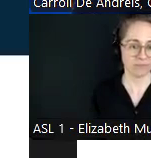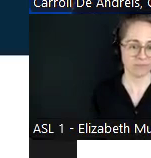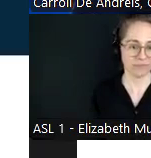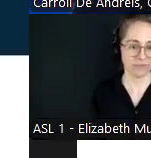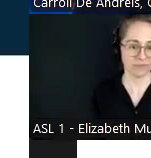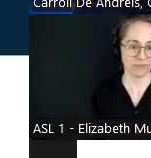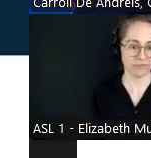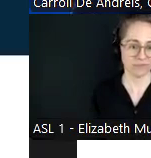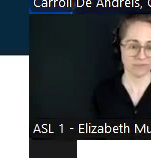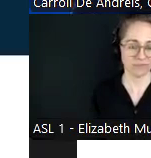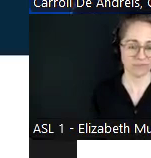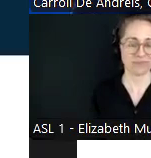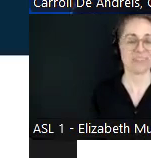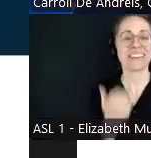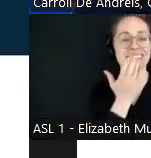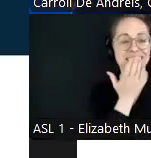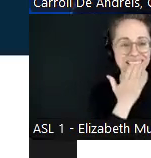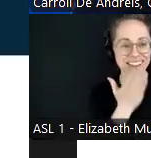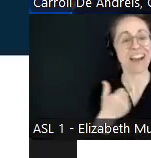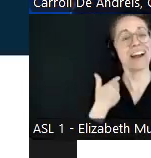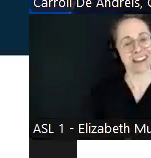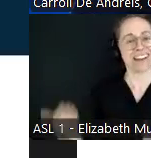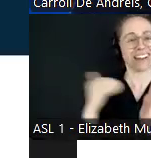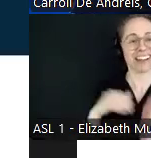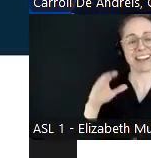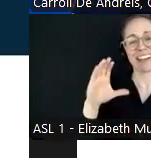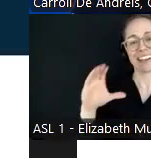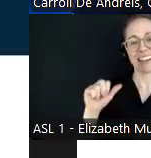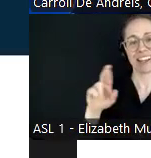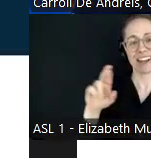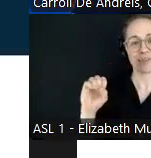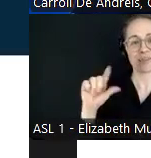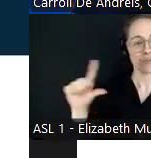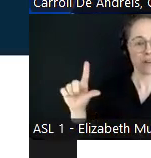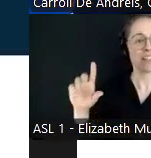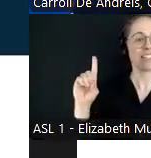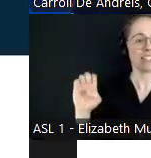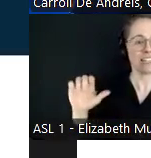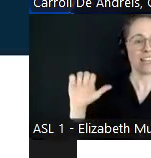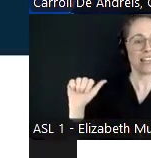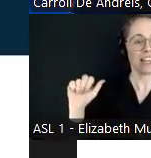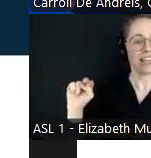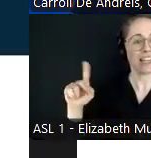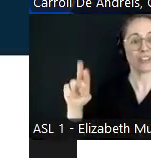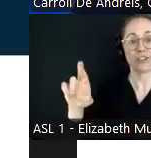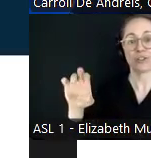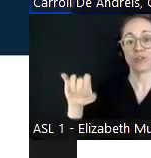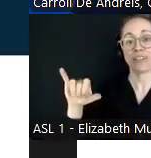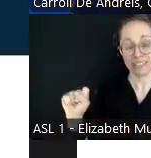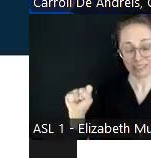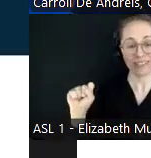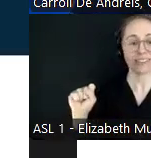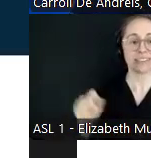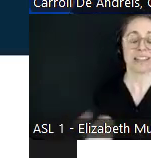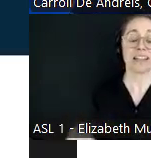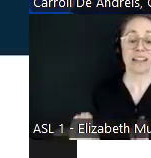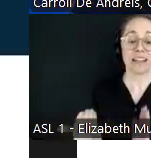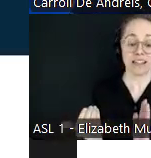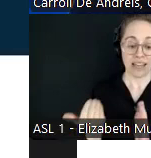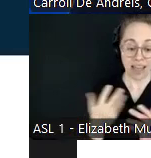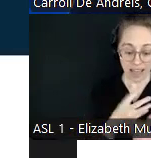And thank you. I am Carol DeAndres. And I would like to